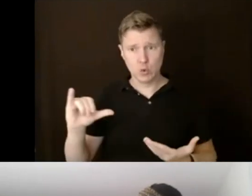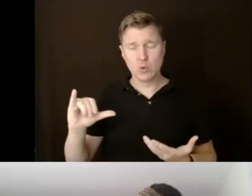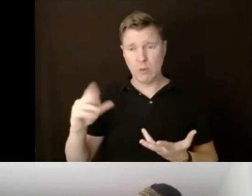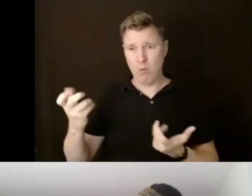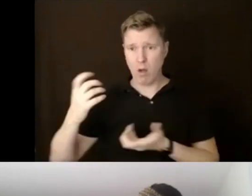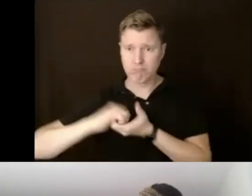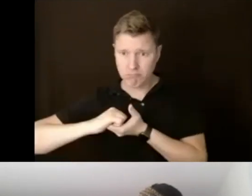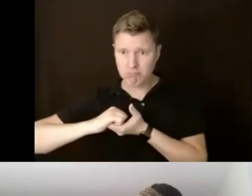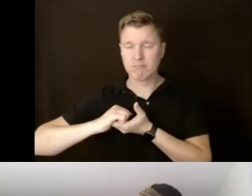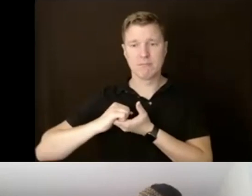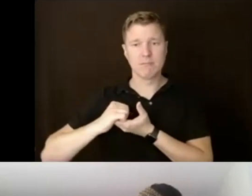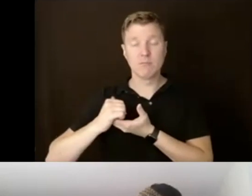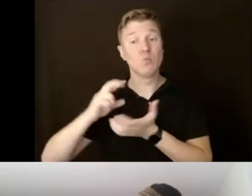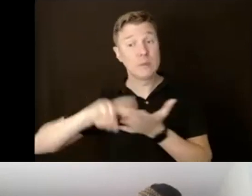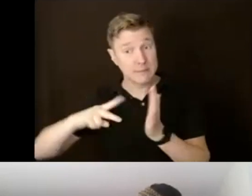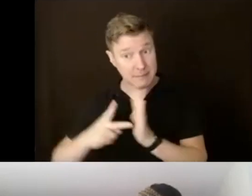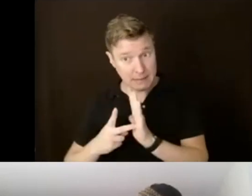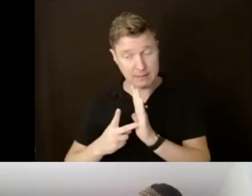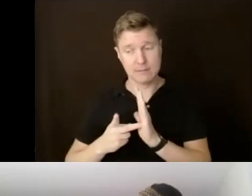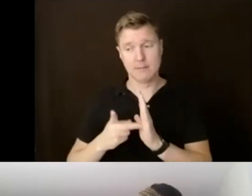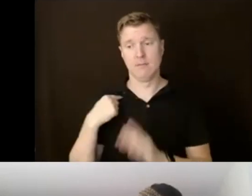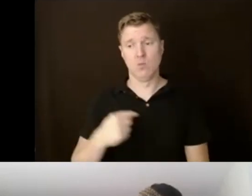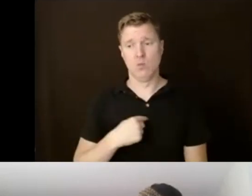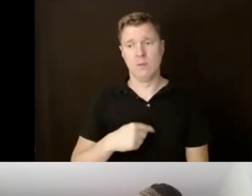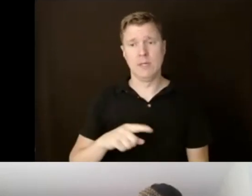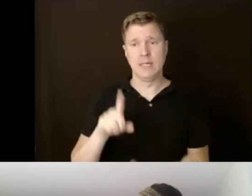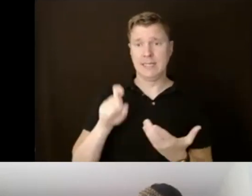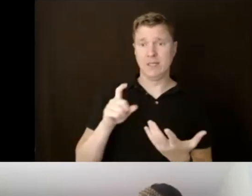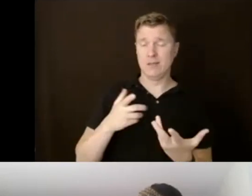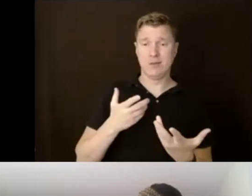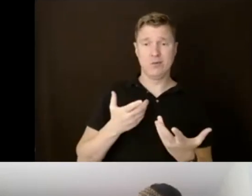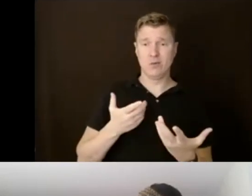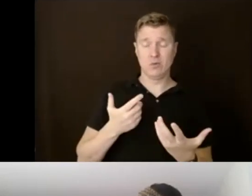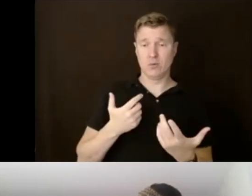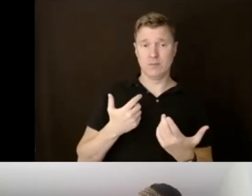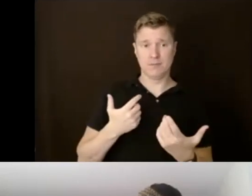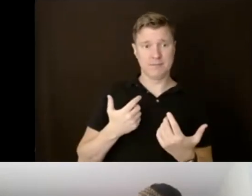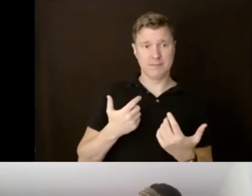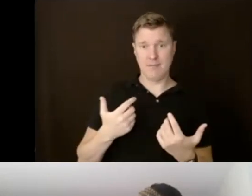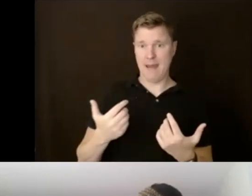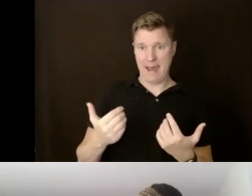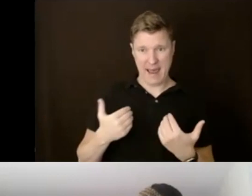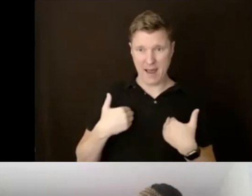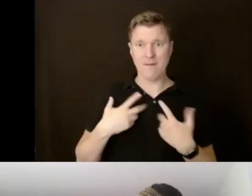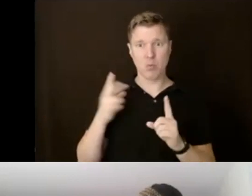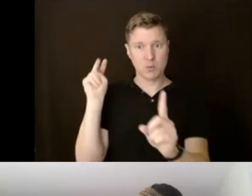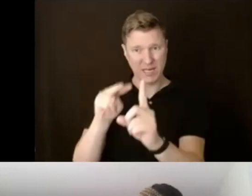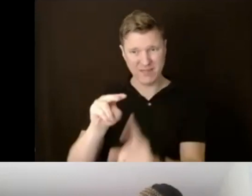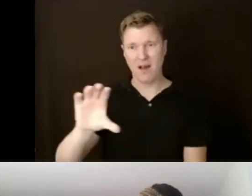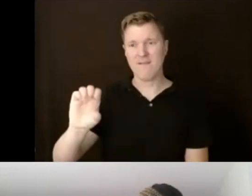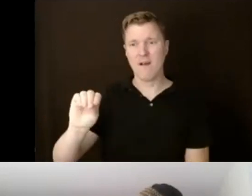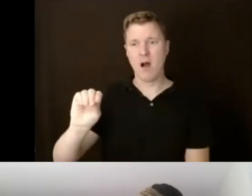into. That means that we have to come at things from an objective place